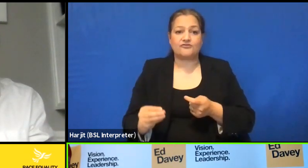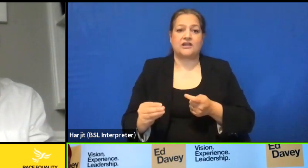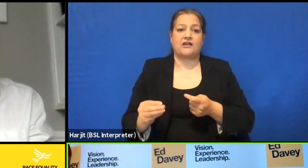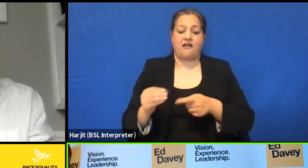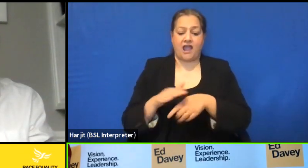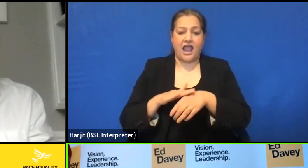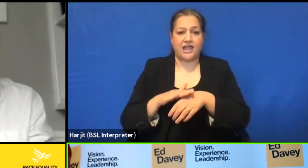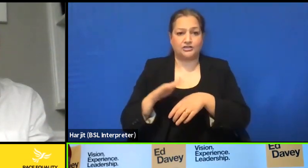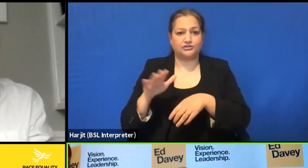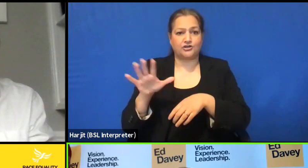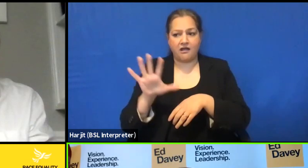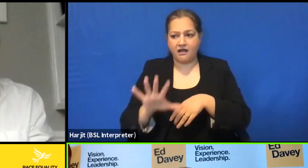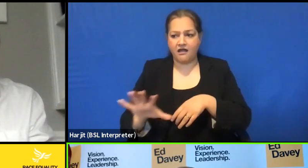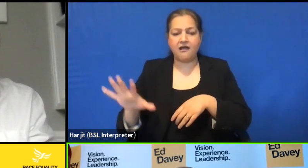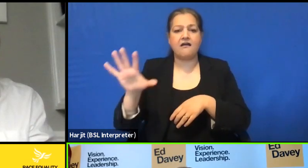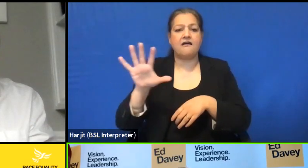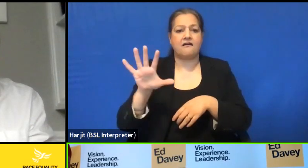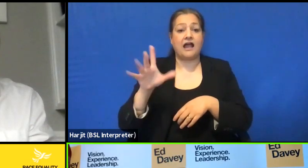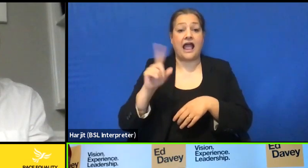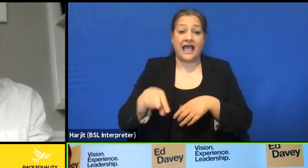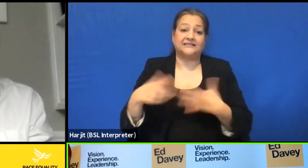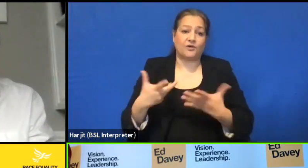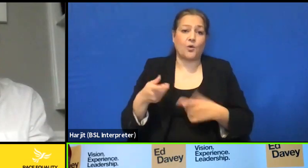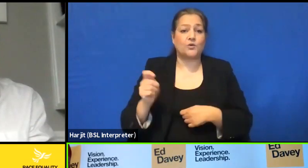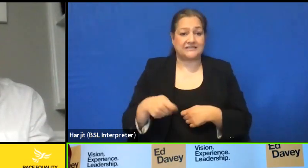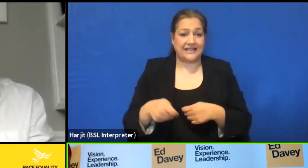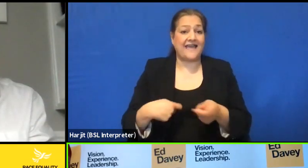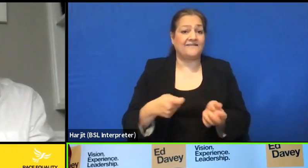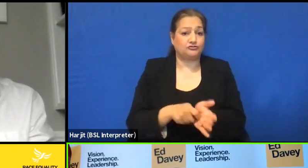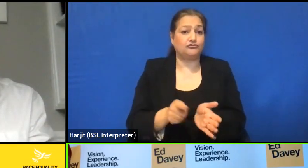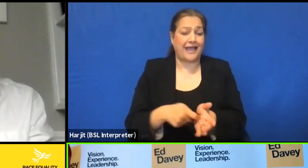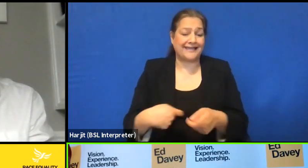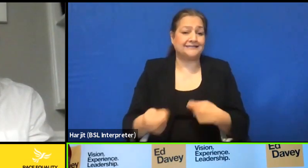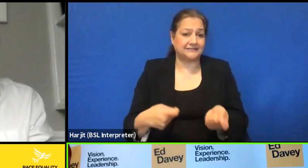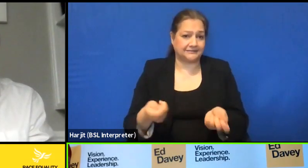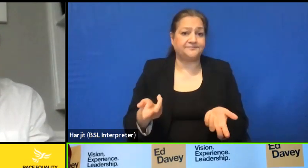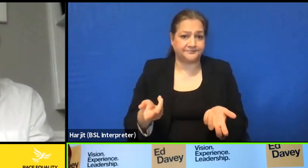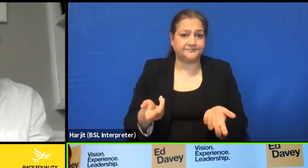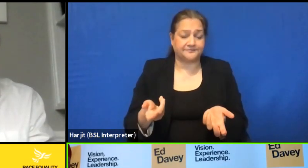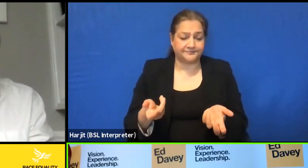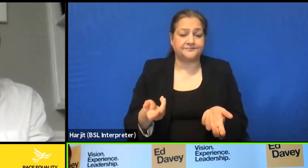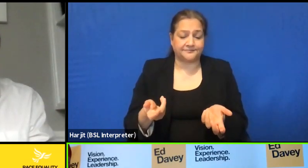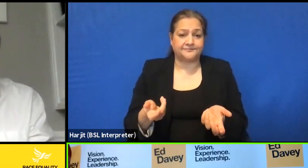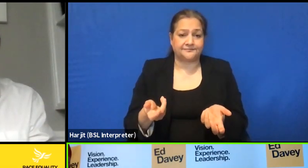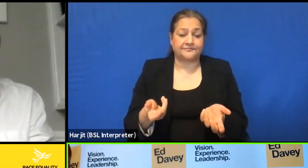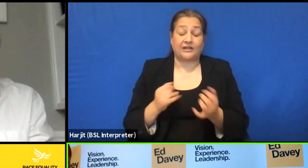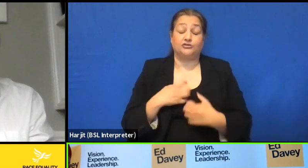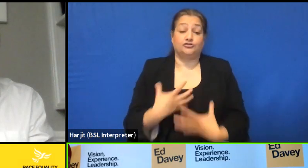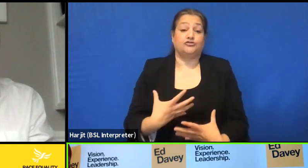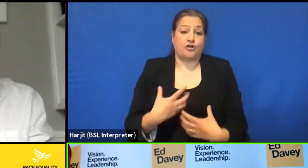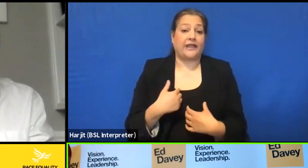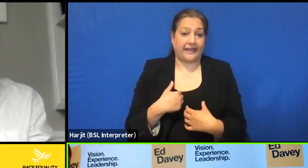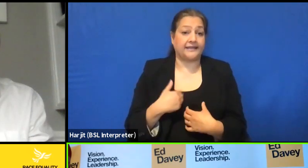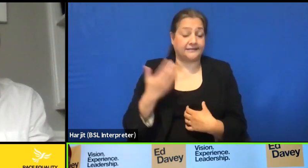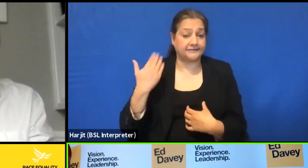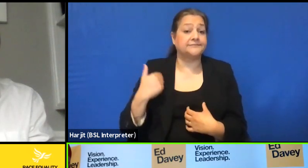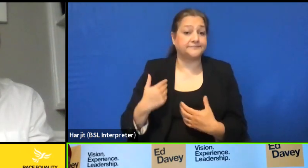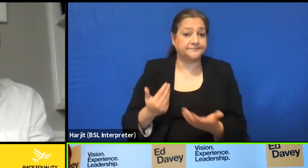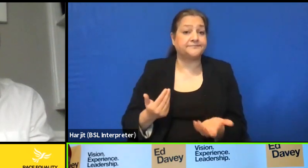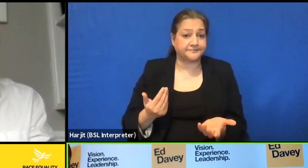Asia, and of course the slave trade, were deeply shocking. And we need to make sure